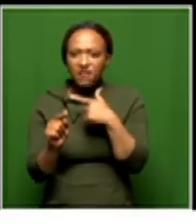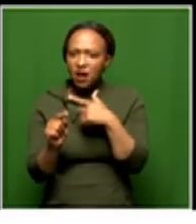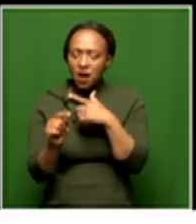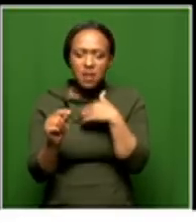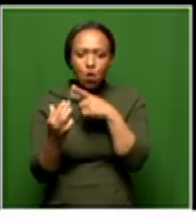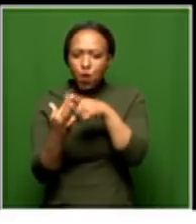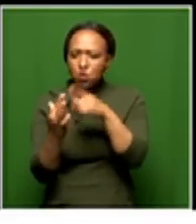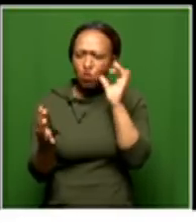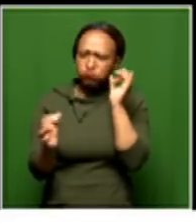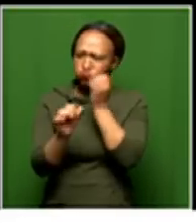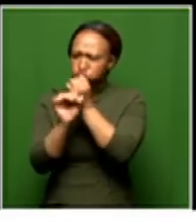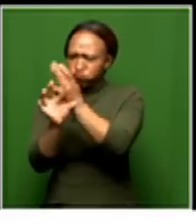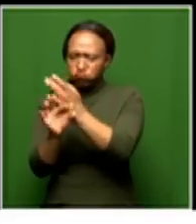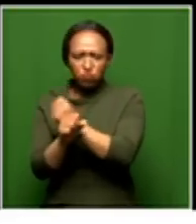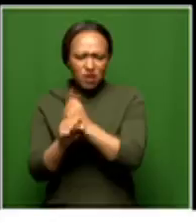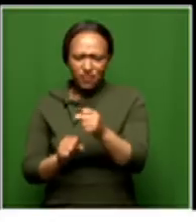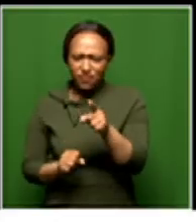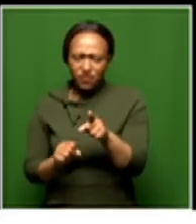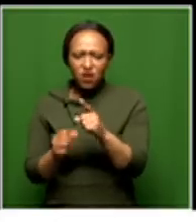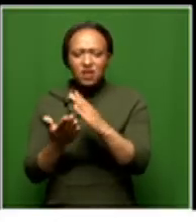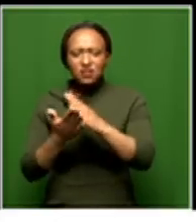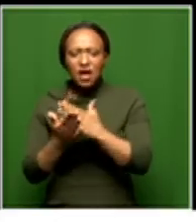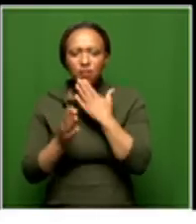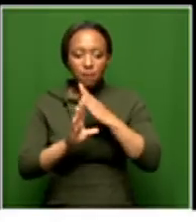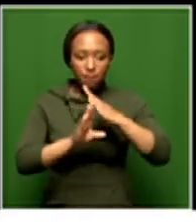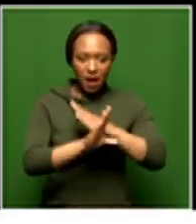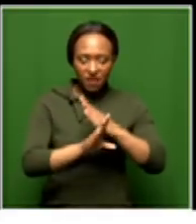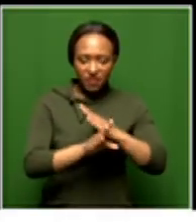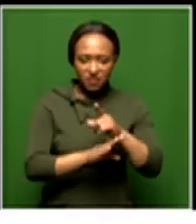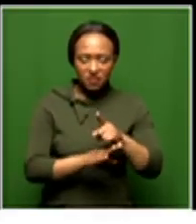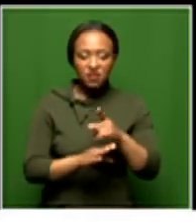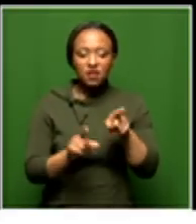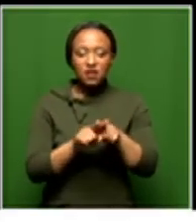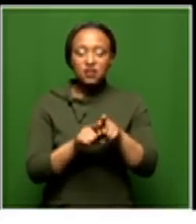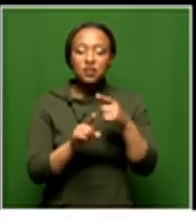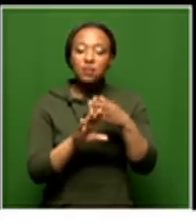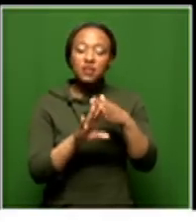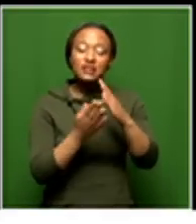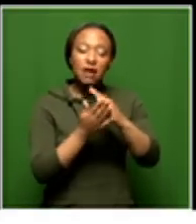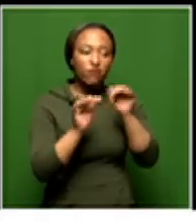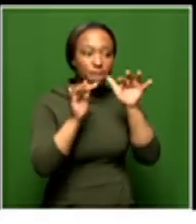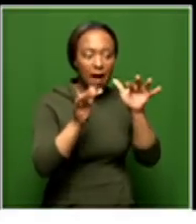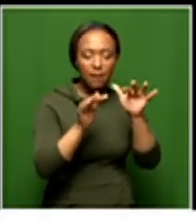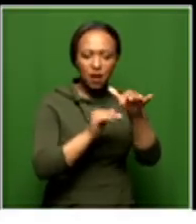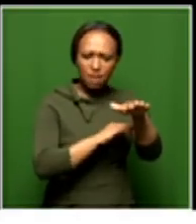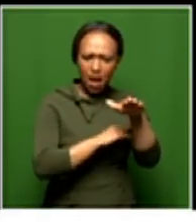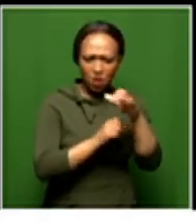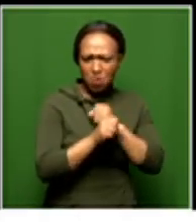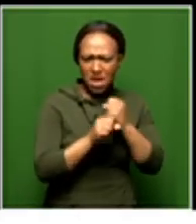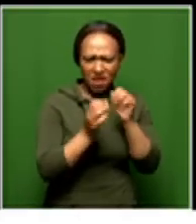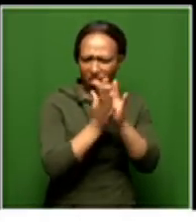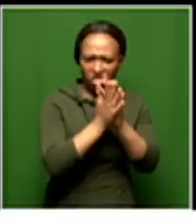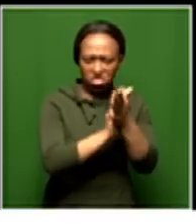those banks, even those were even from private sector, let alone those from the public sector. So you